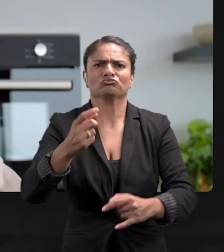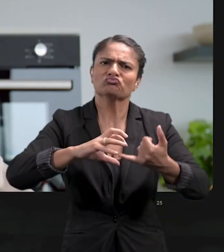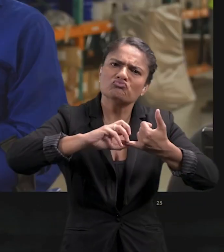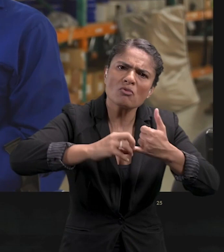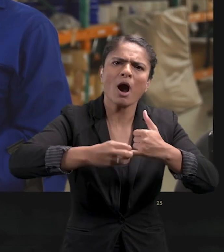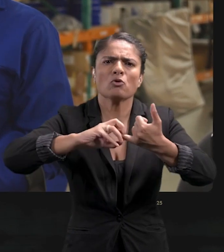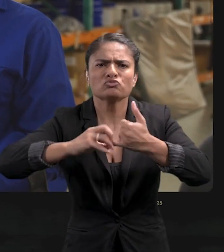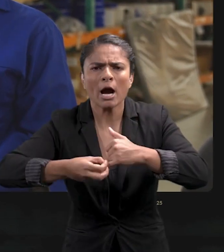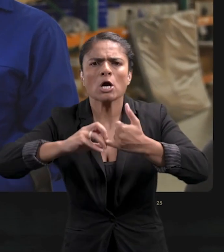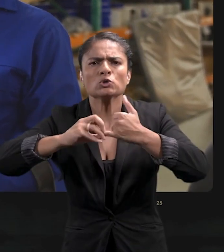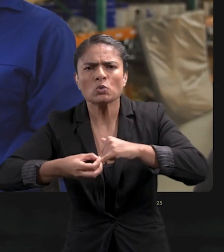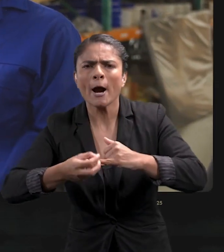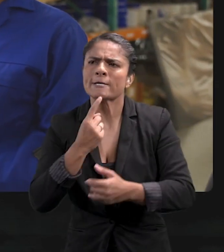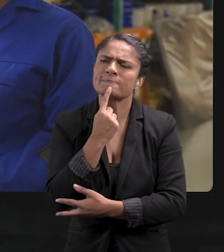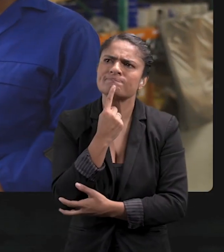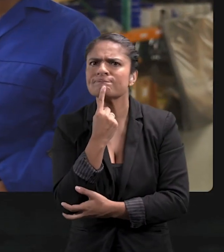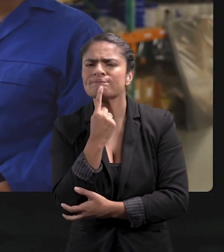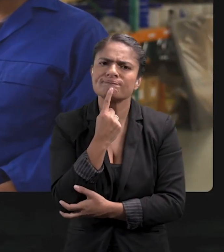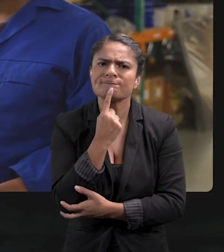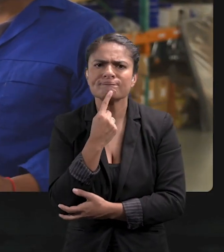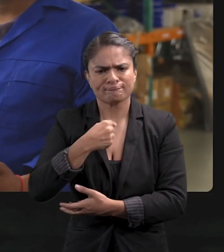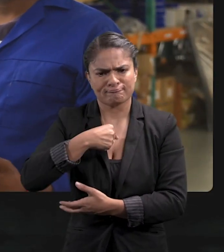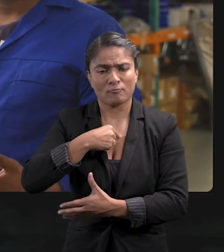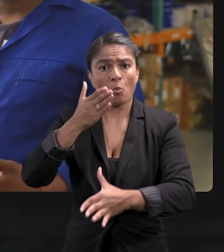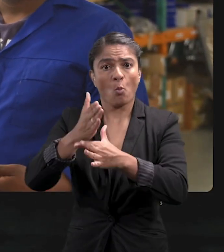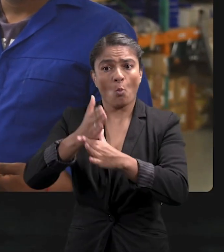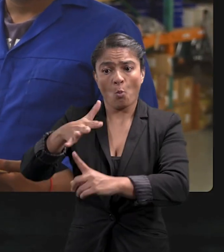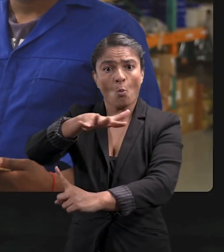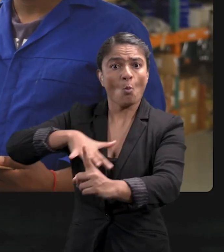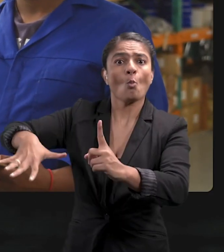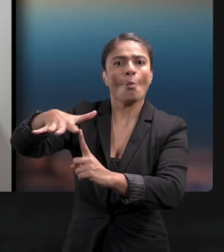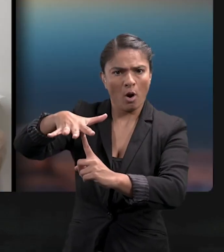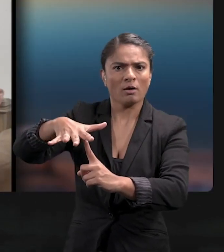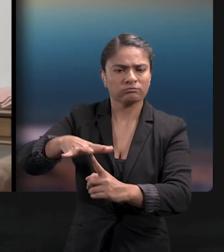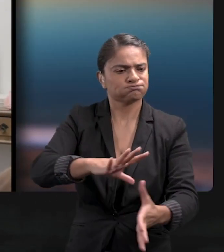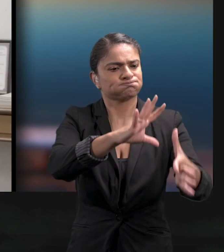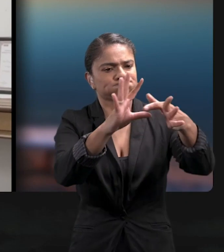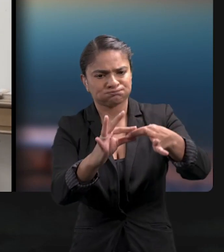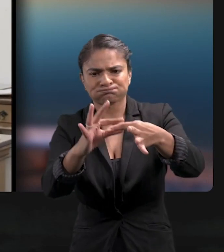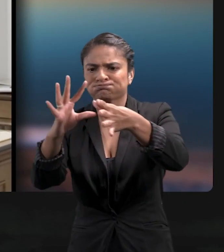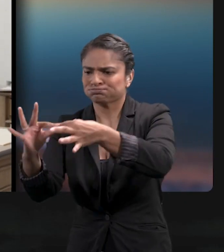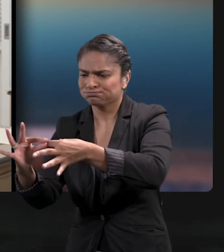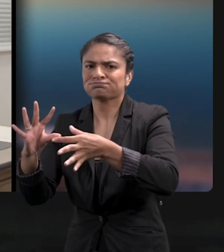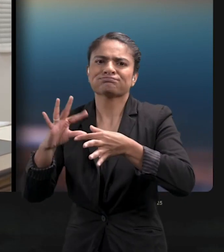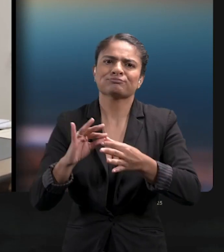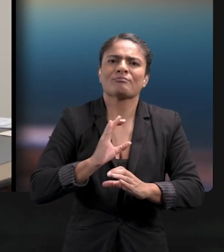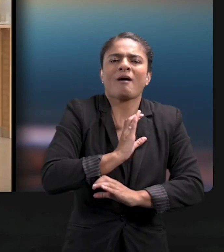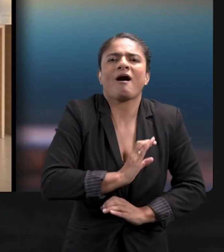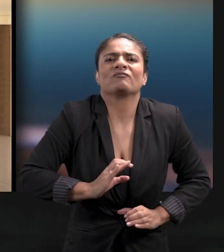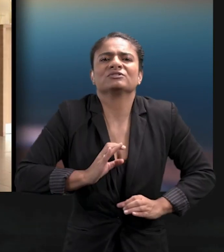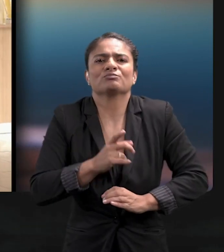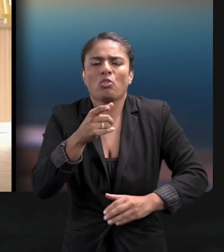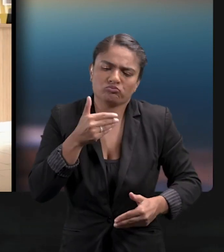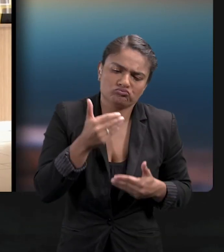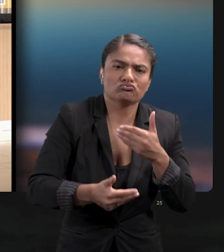tse trying to make the employees etsa bona feel comfortable in the workplace.